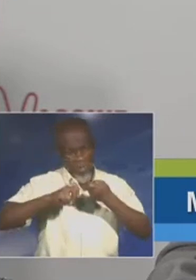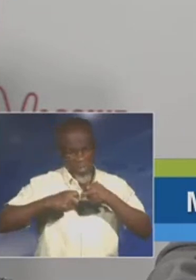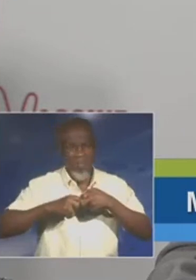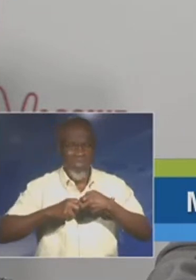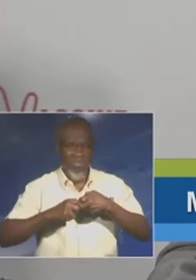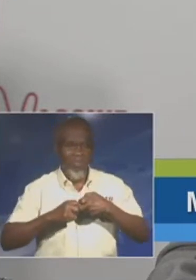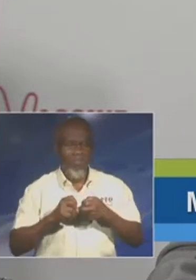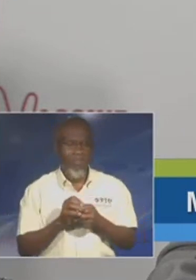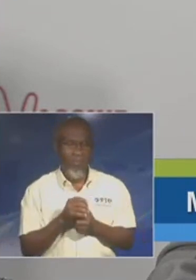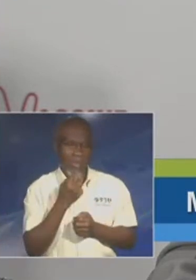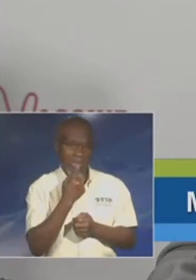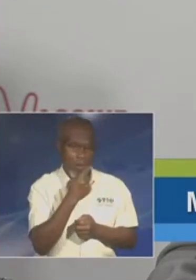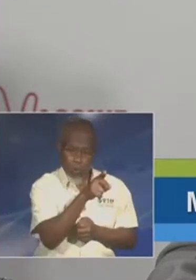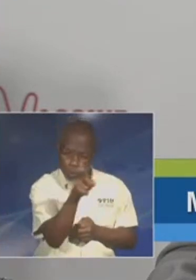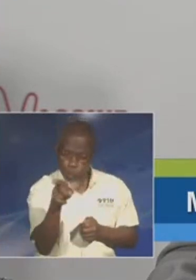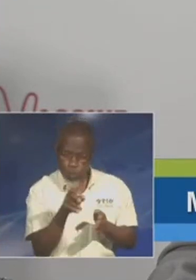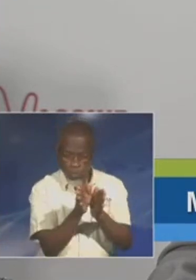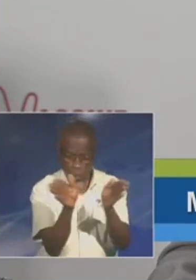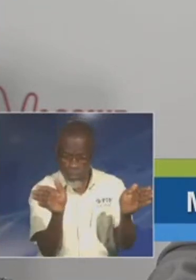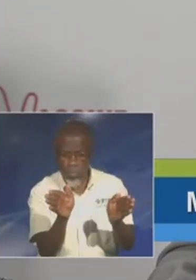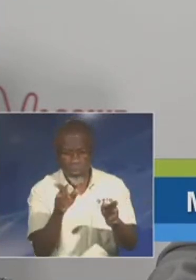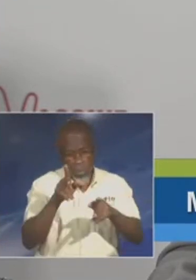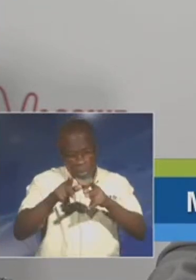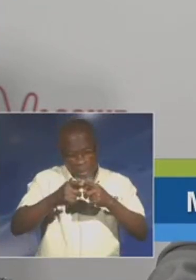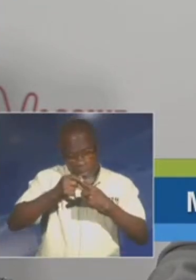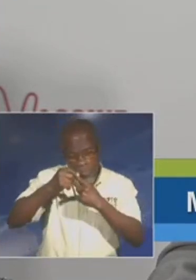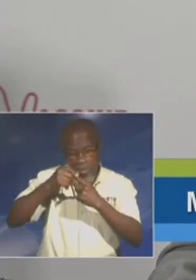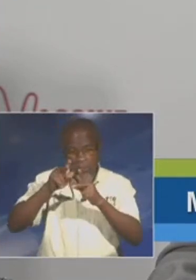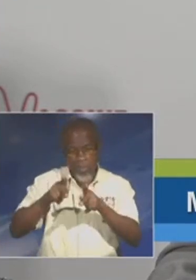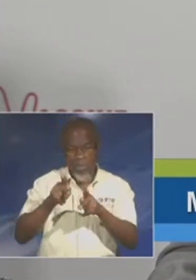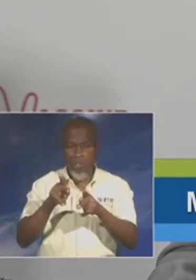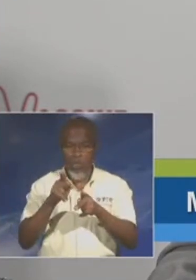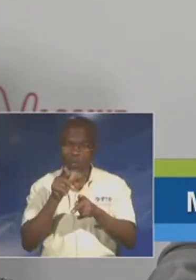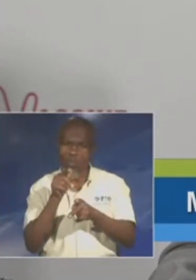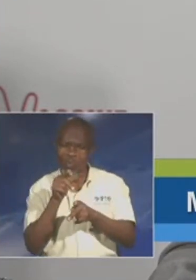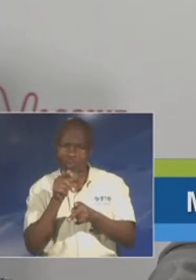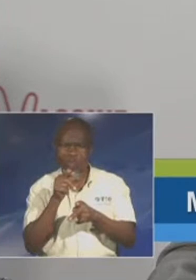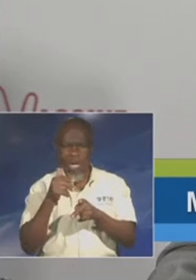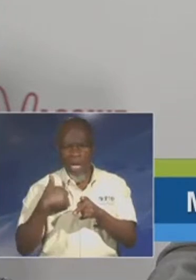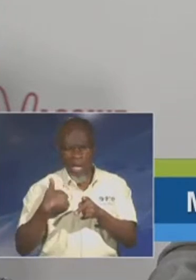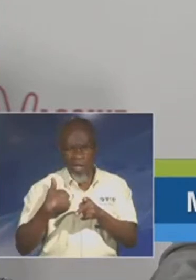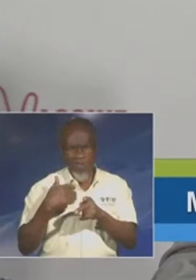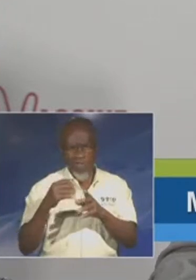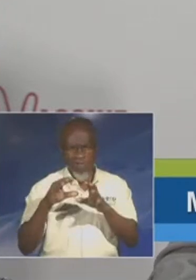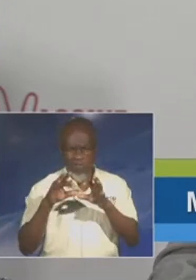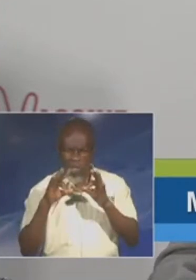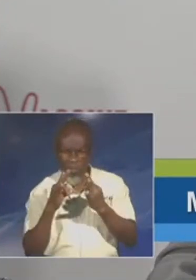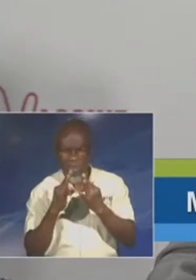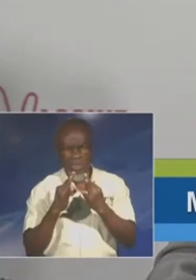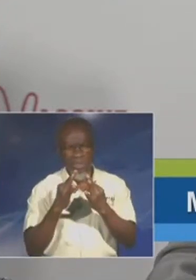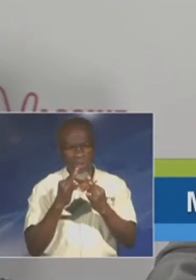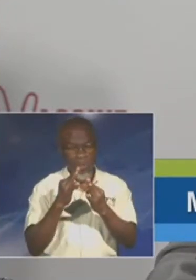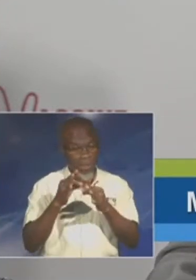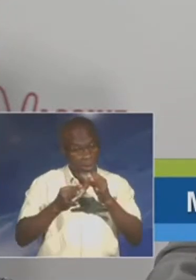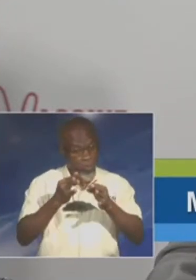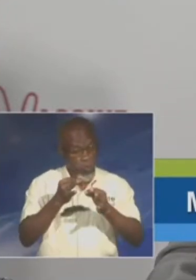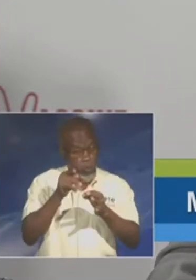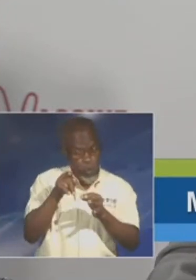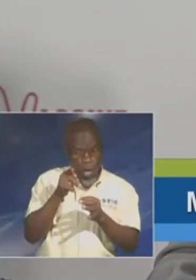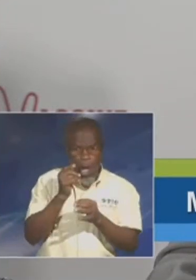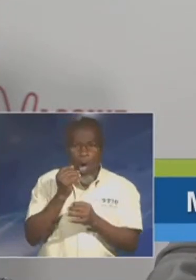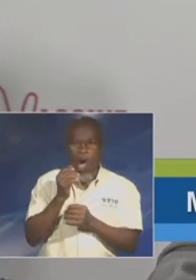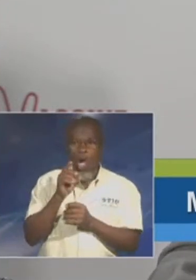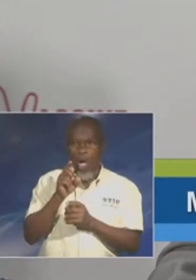the population, especially those individuals or families who recognize they need help, they are